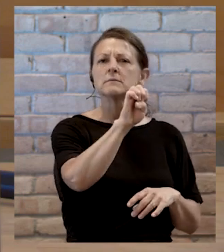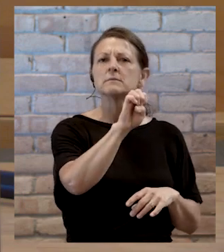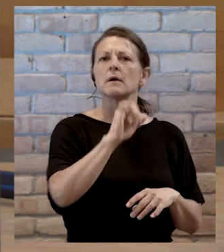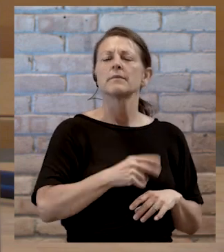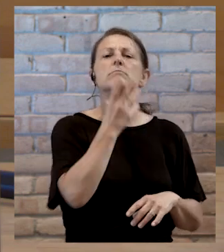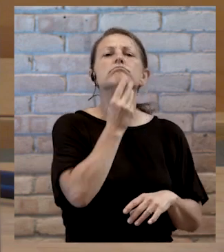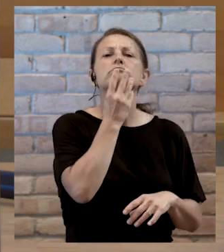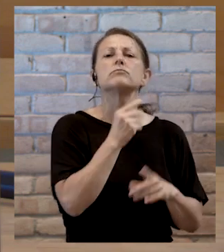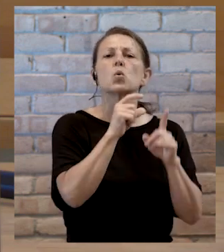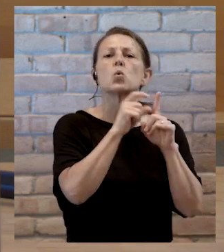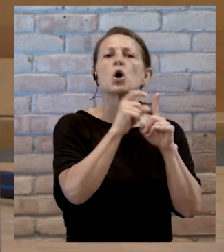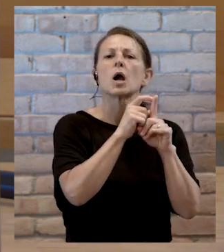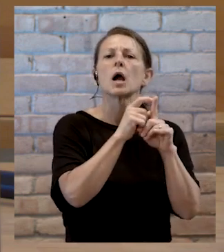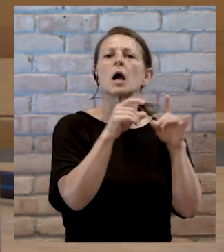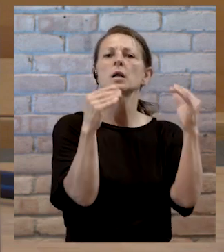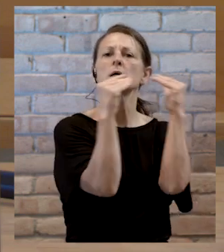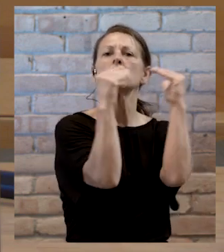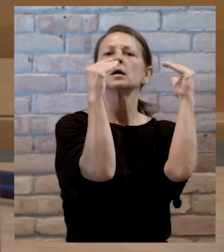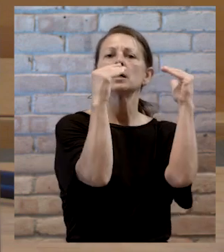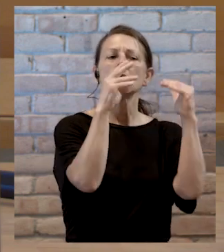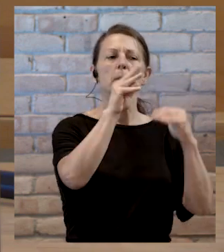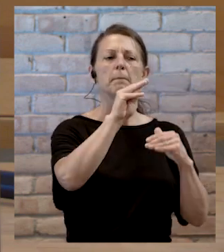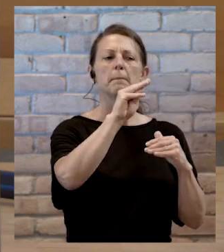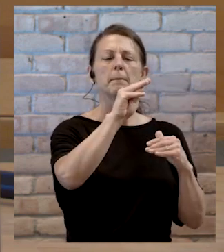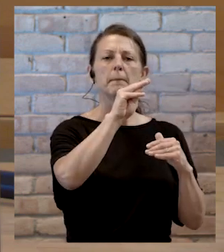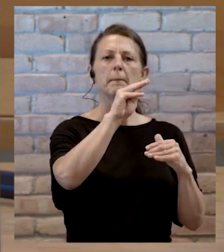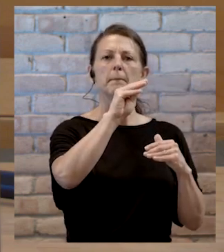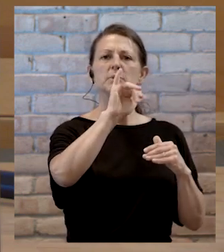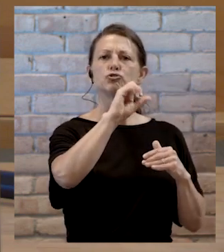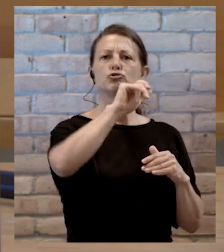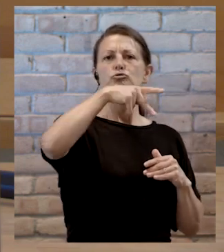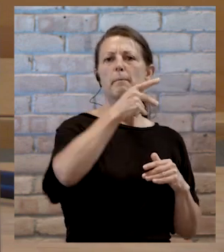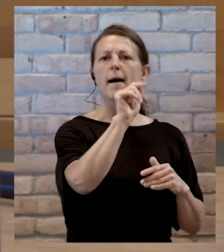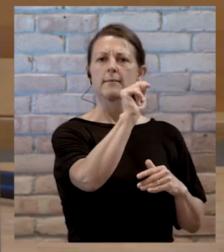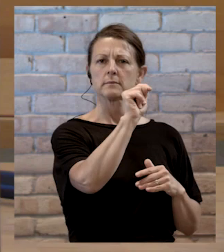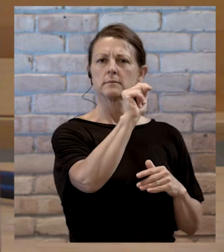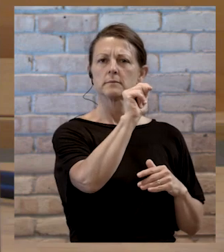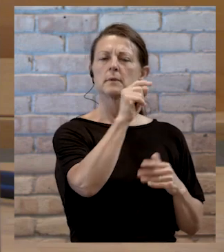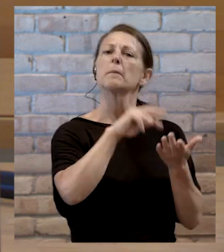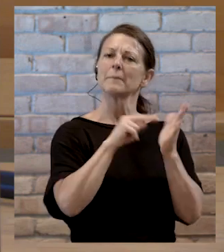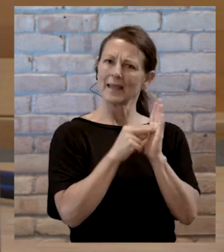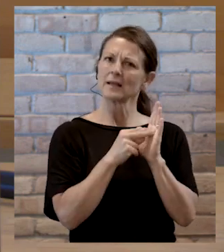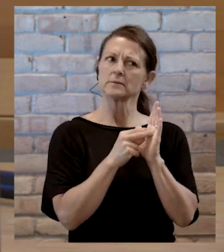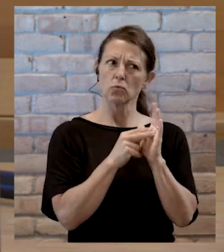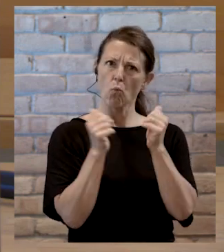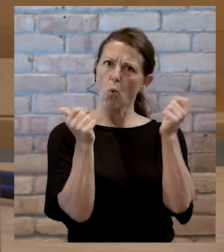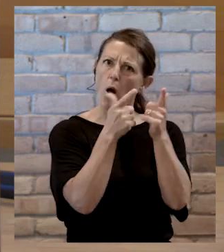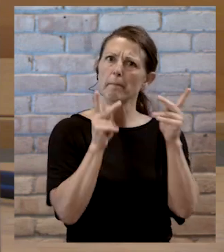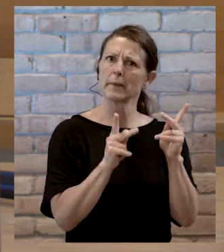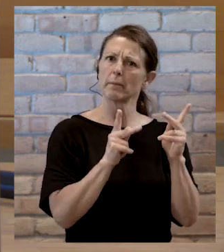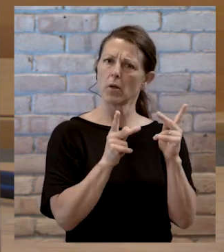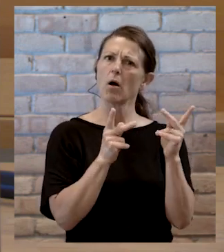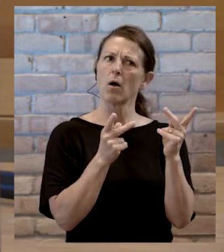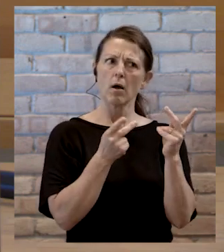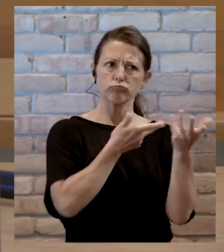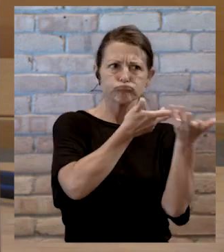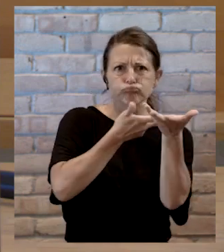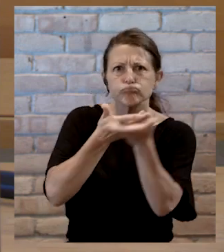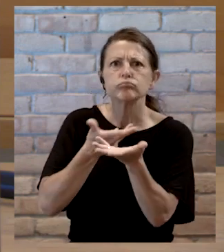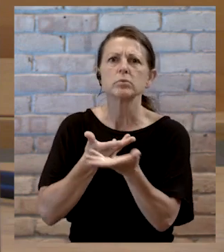mishpat. And at its very core, it means to treat everyone with equality. Because we're